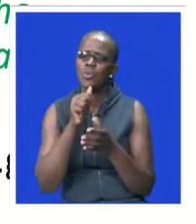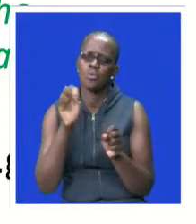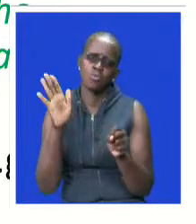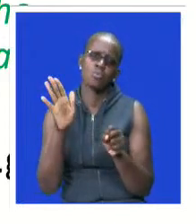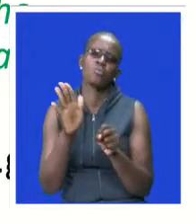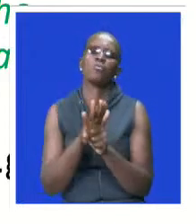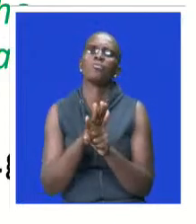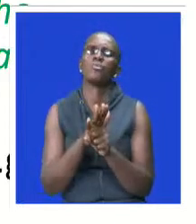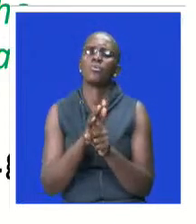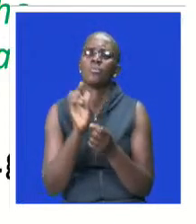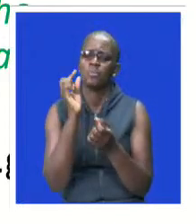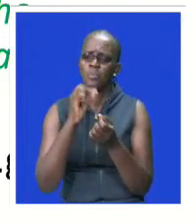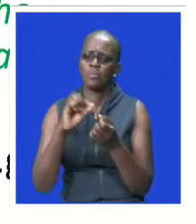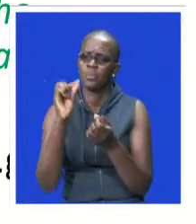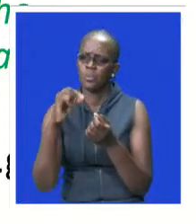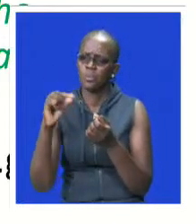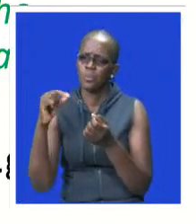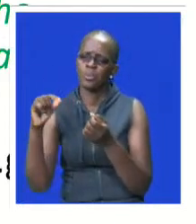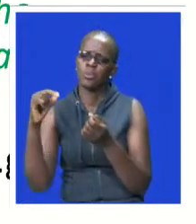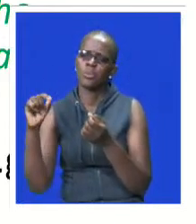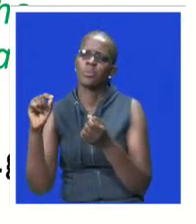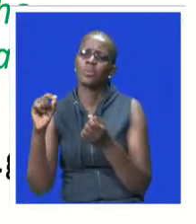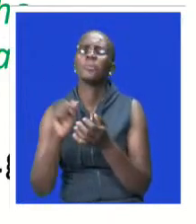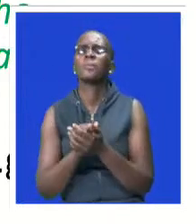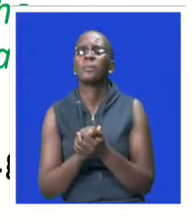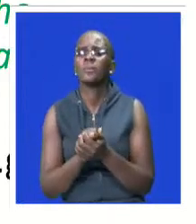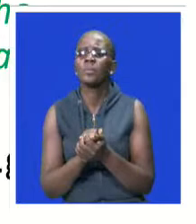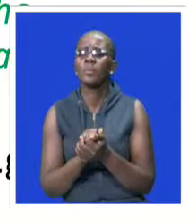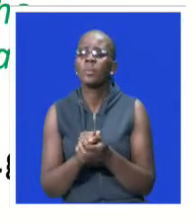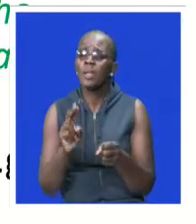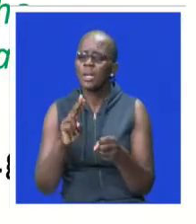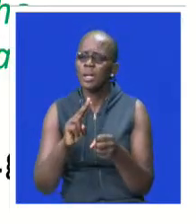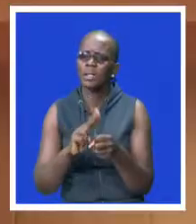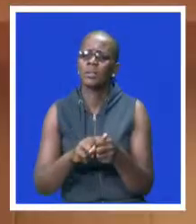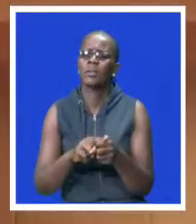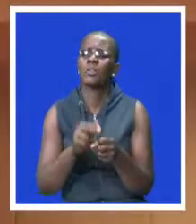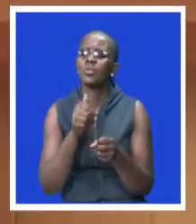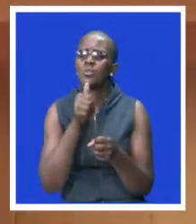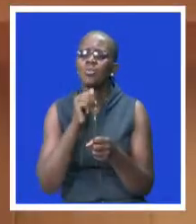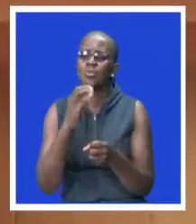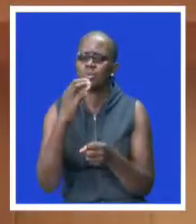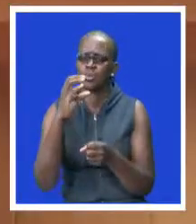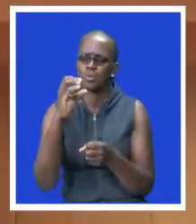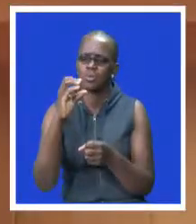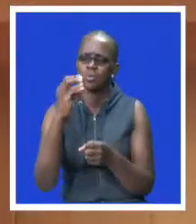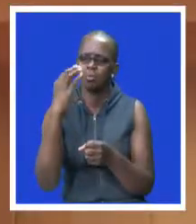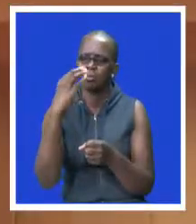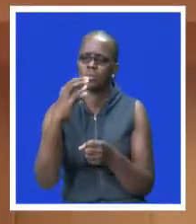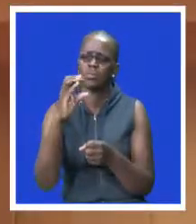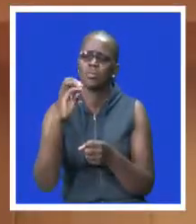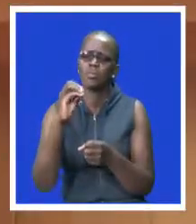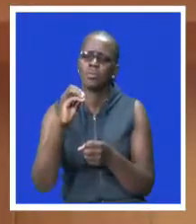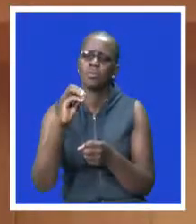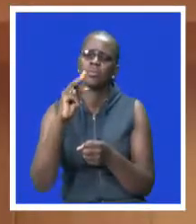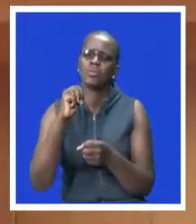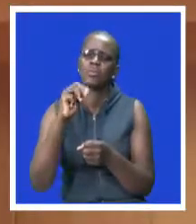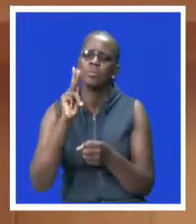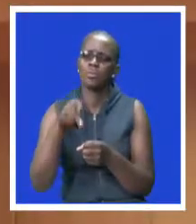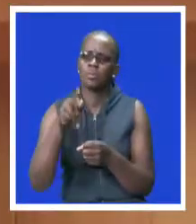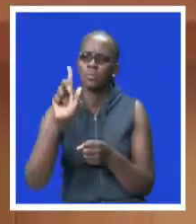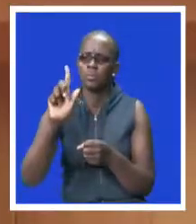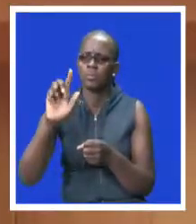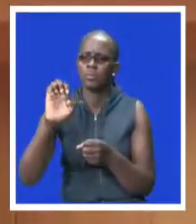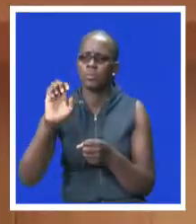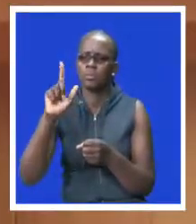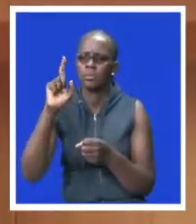you might remember that complex sentences are those sentences that carry with it a dependent and an independent clause. That is,